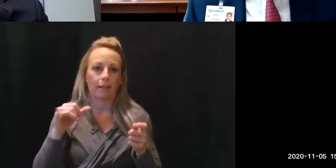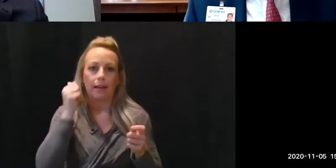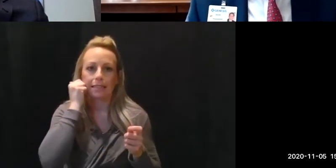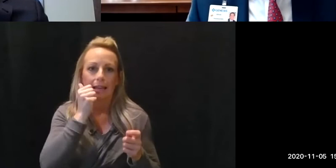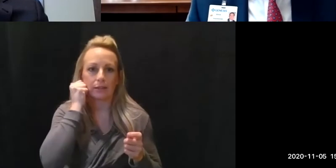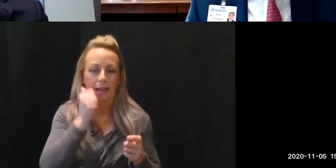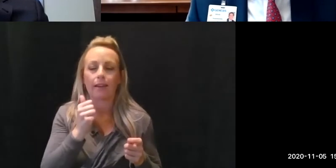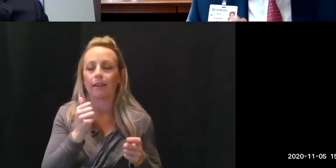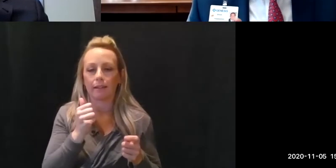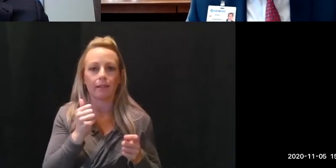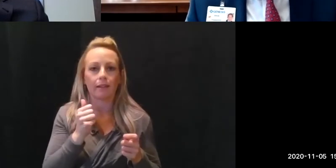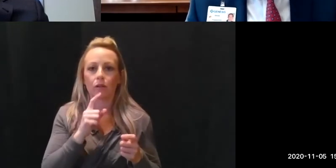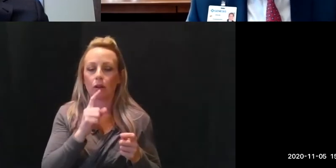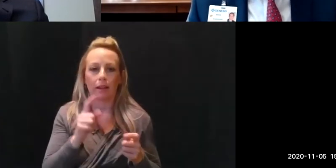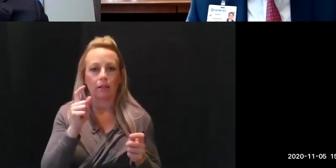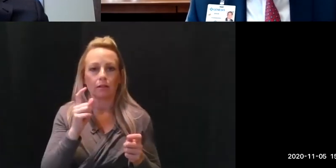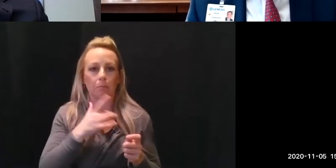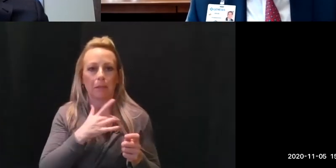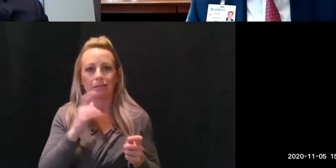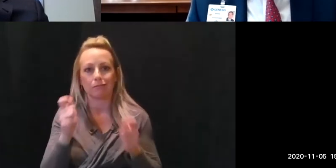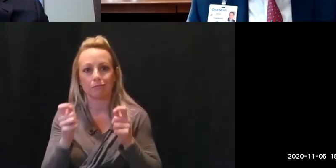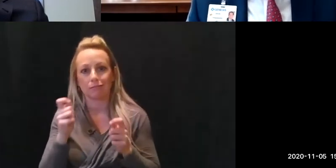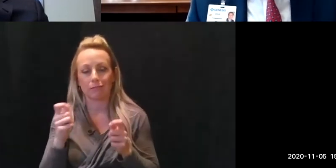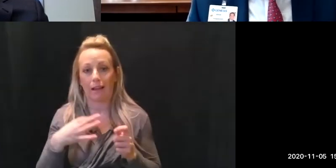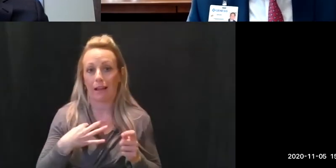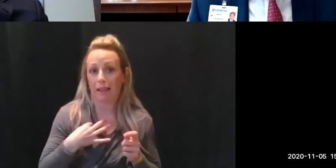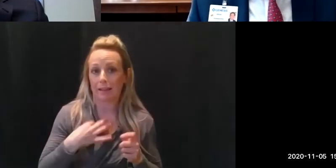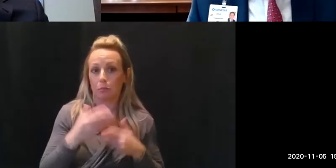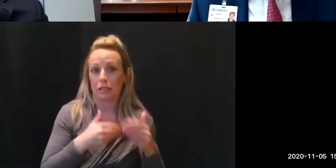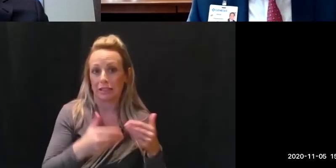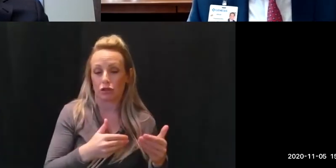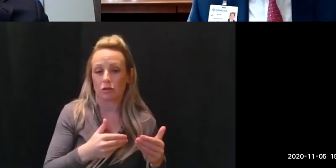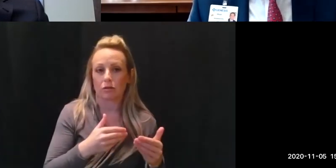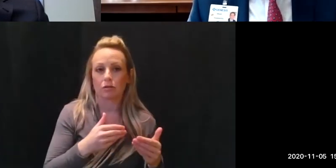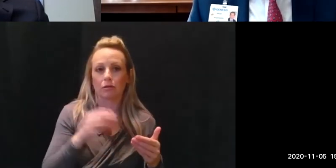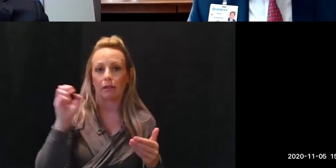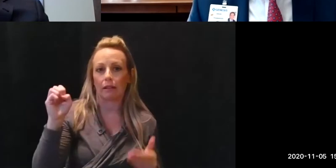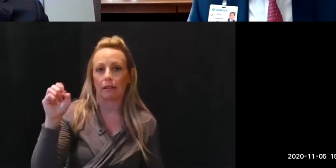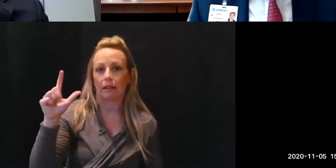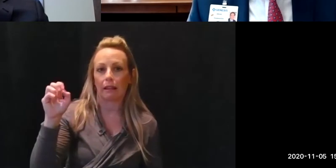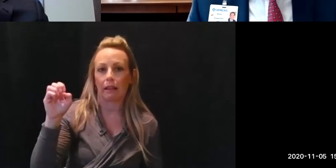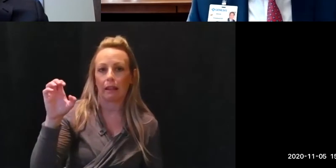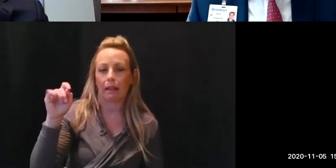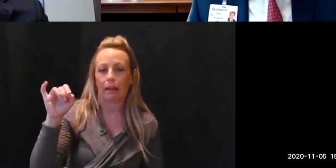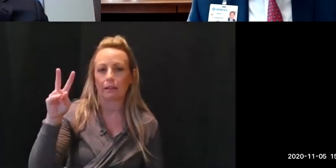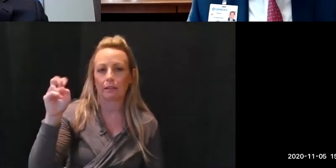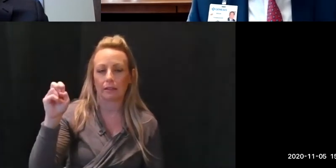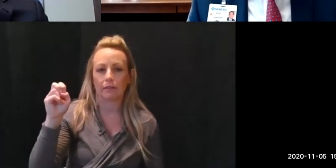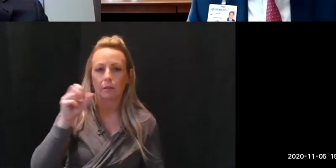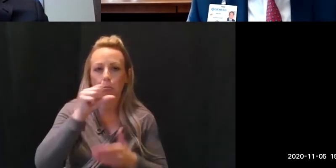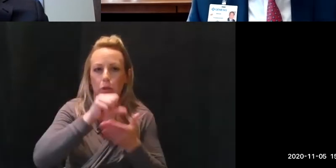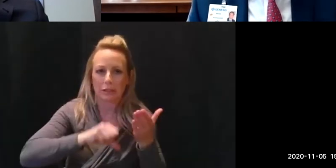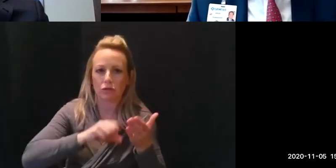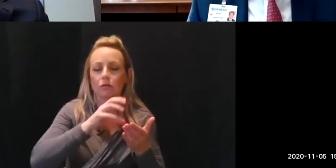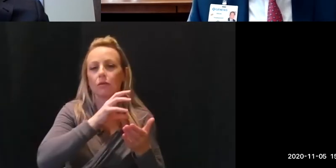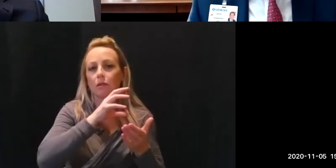making adjustments to both elective procedures and to reassigning staff to manage this so that we can help